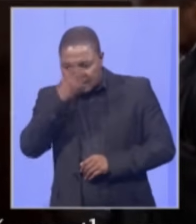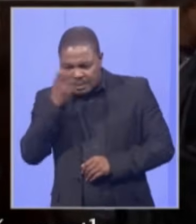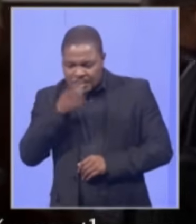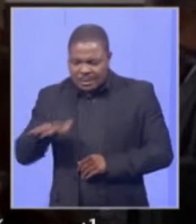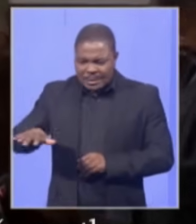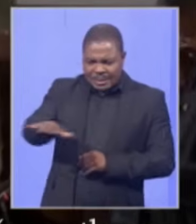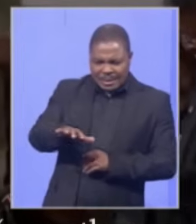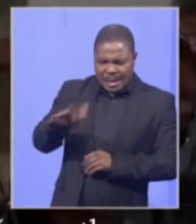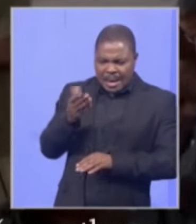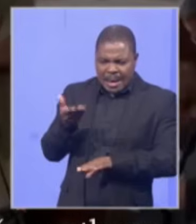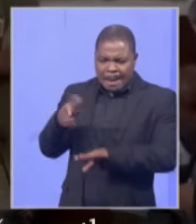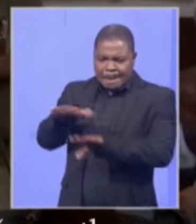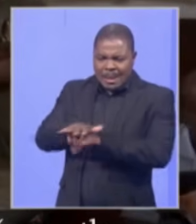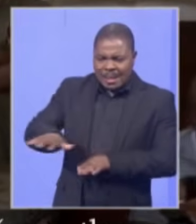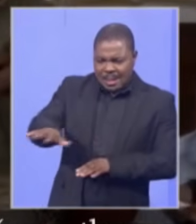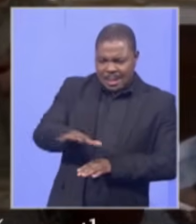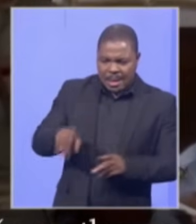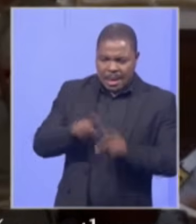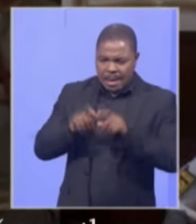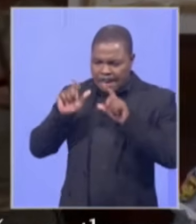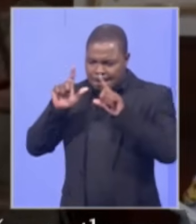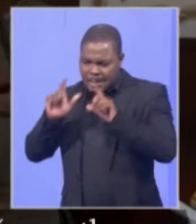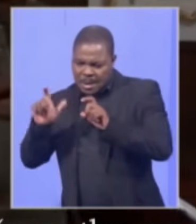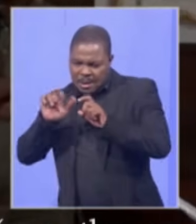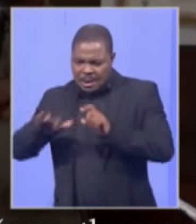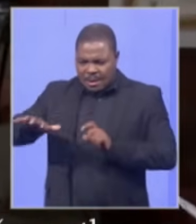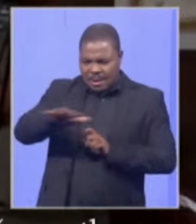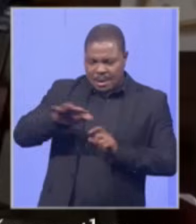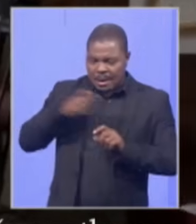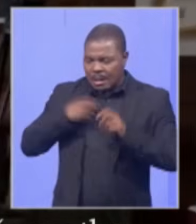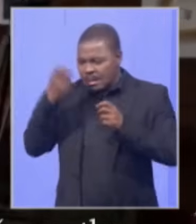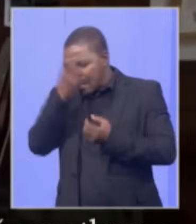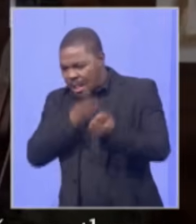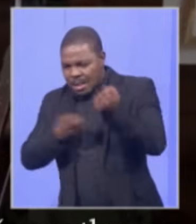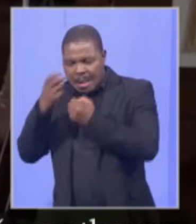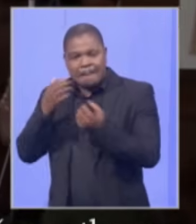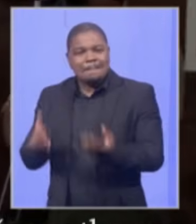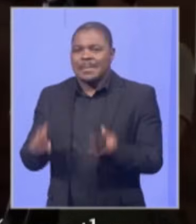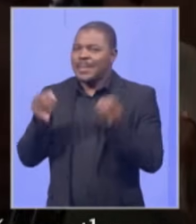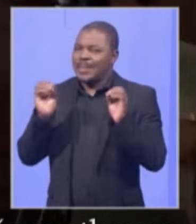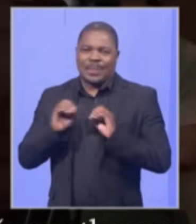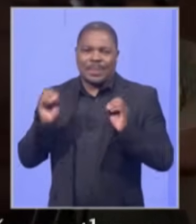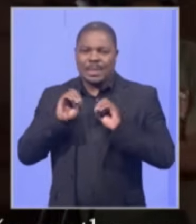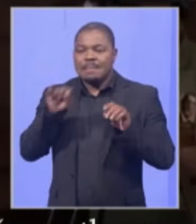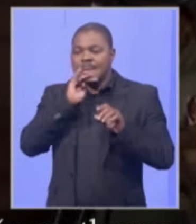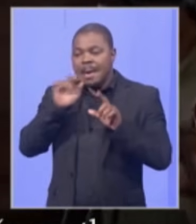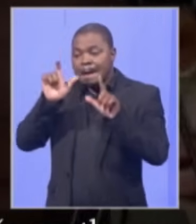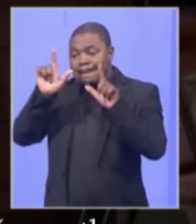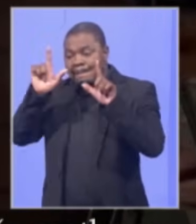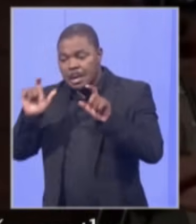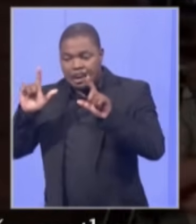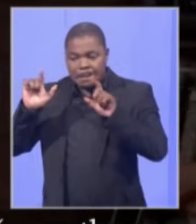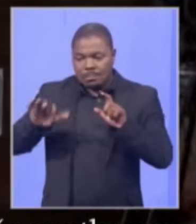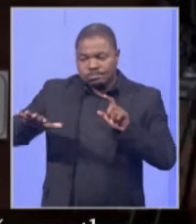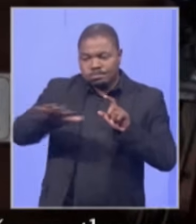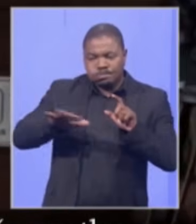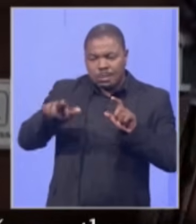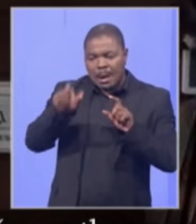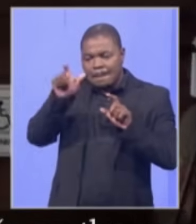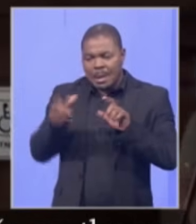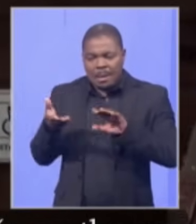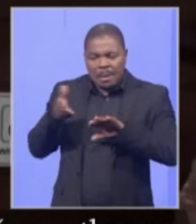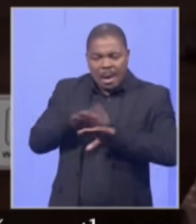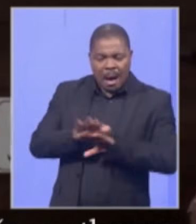or post-mortem photographs without any success. It means there were no photographs of